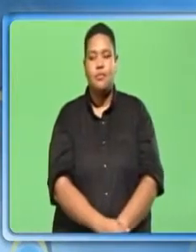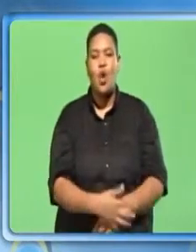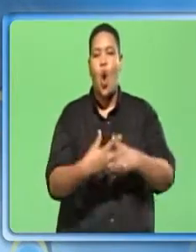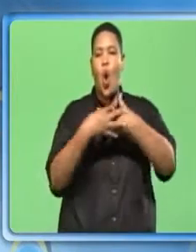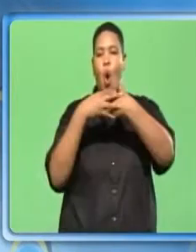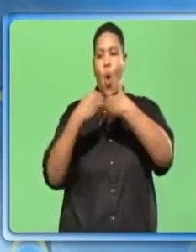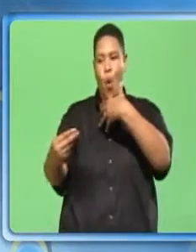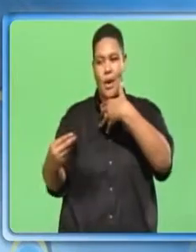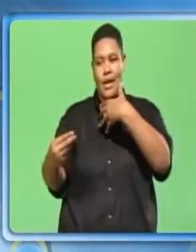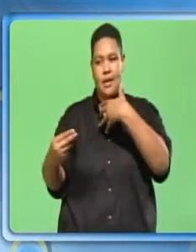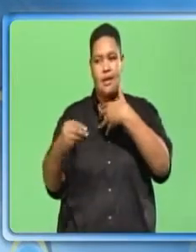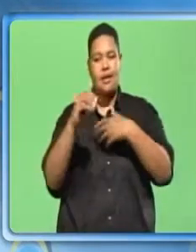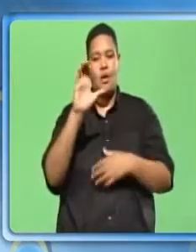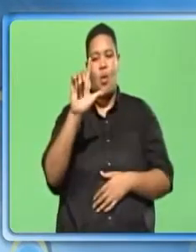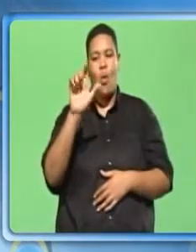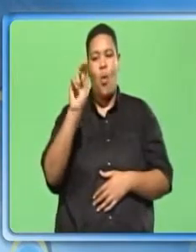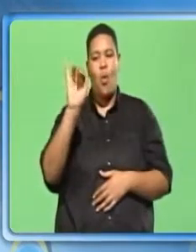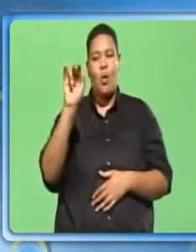Cloning.